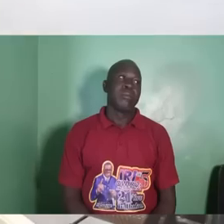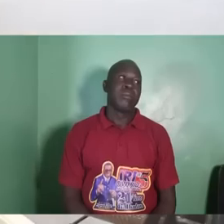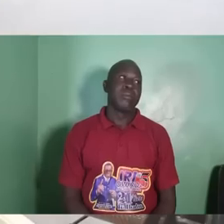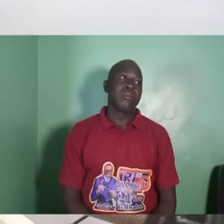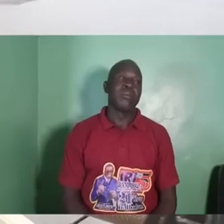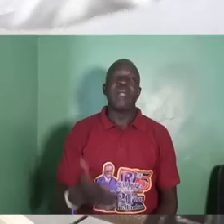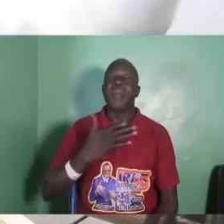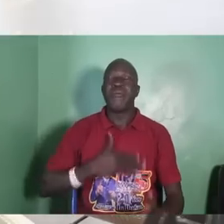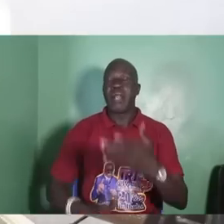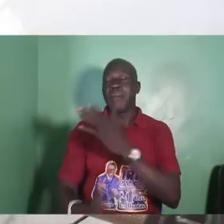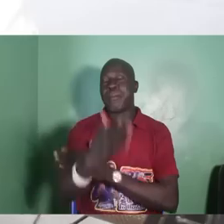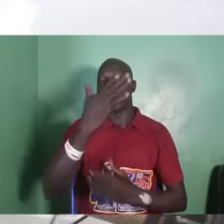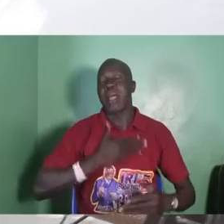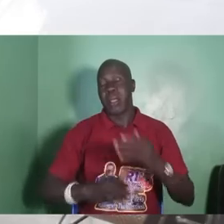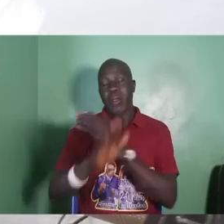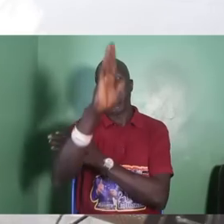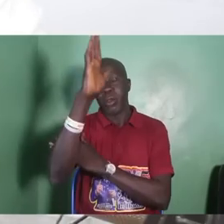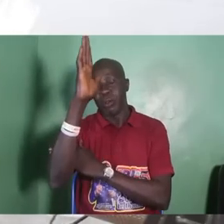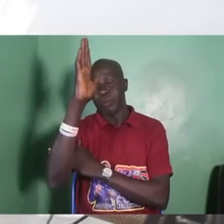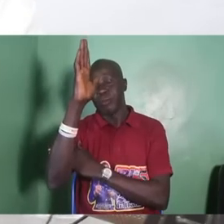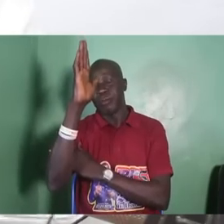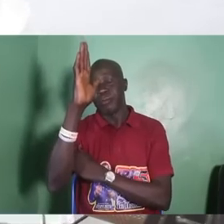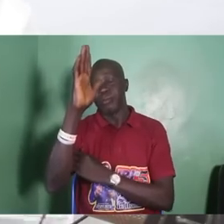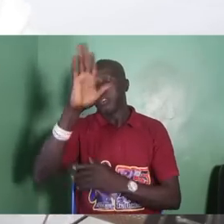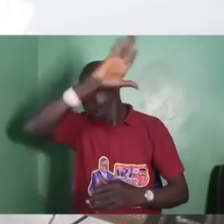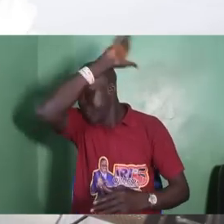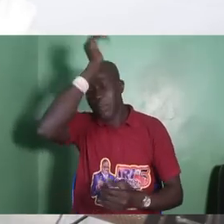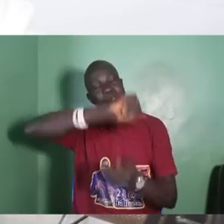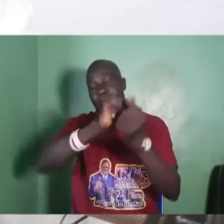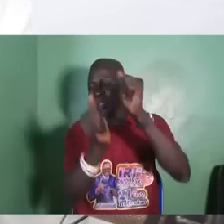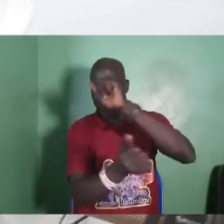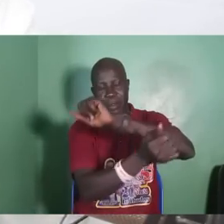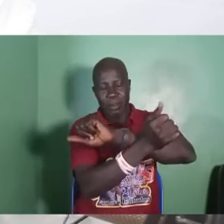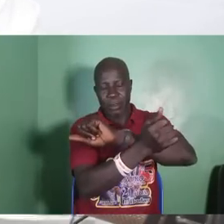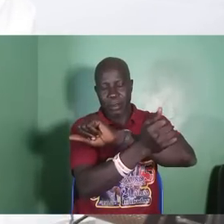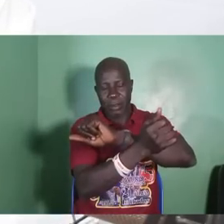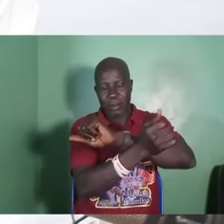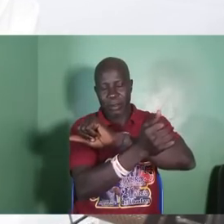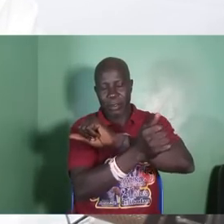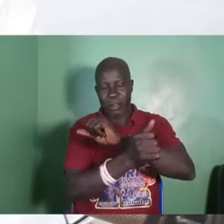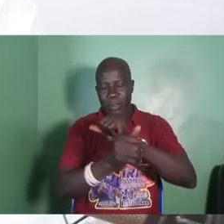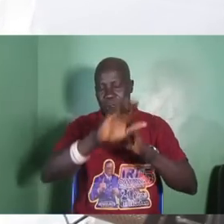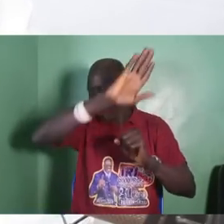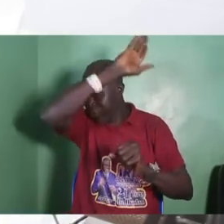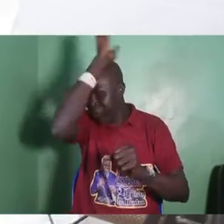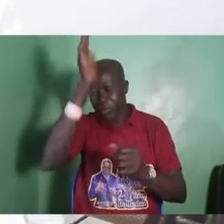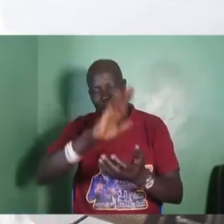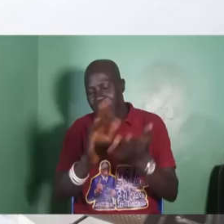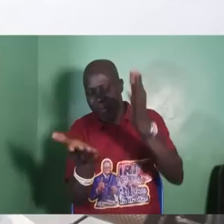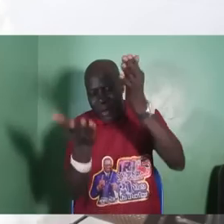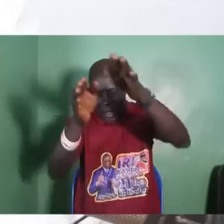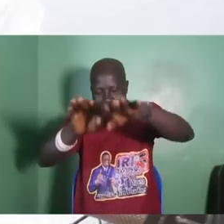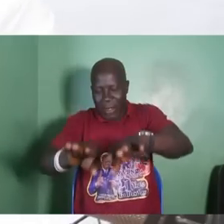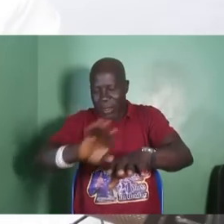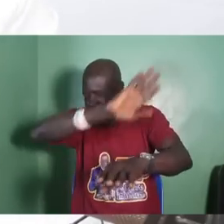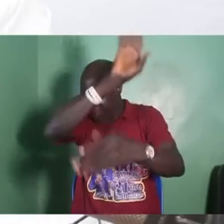Baba mi ati Olorun mi My Father and my God Eh yi pada You never change I could sa aiti ni the one